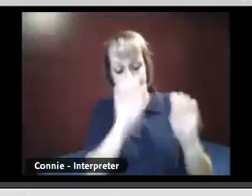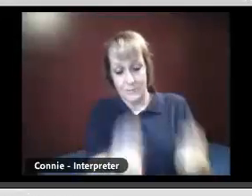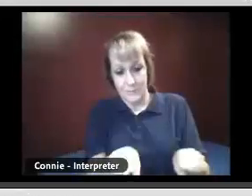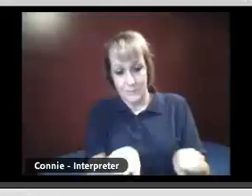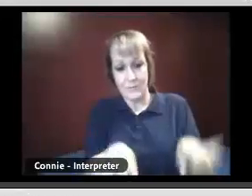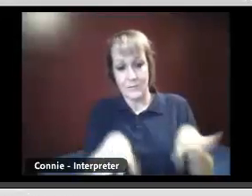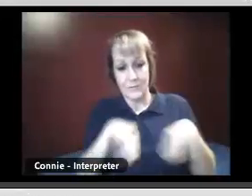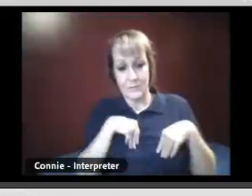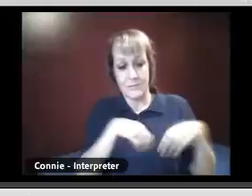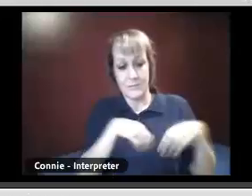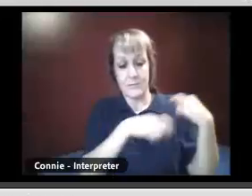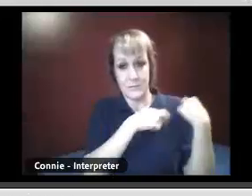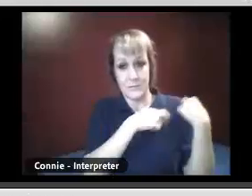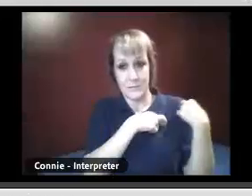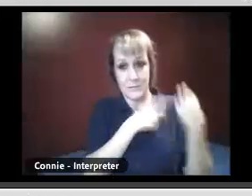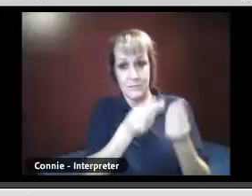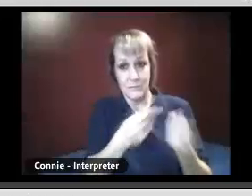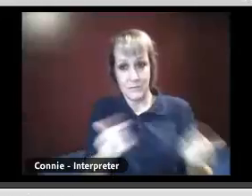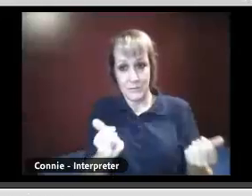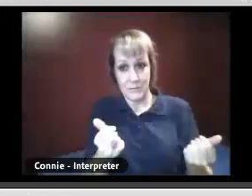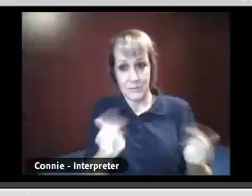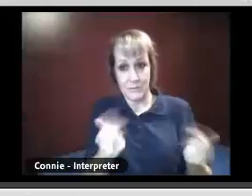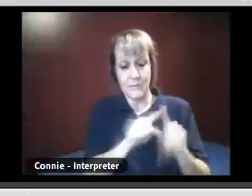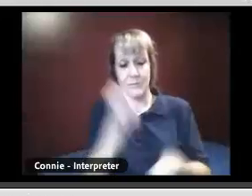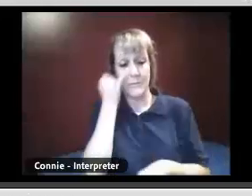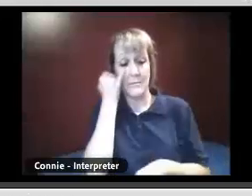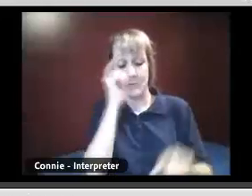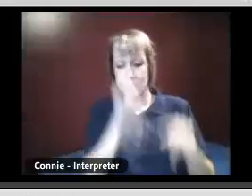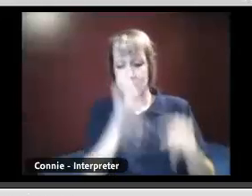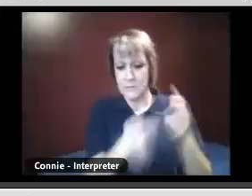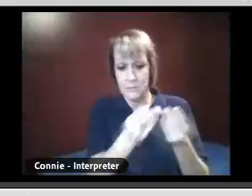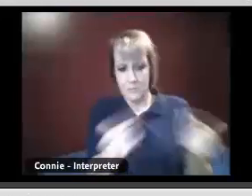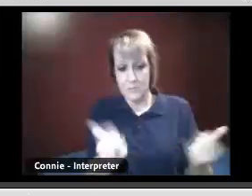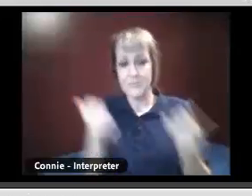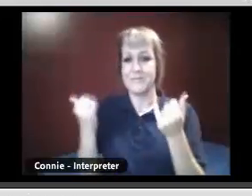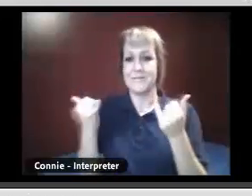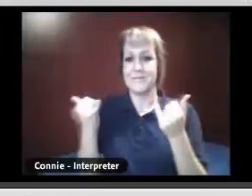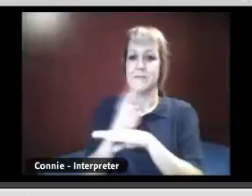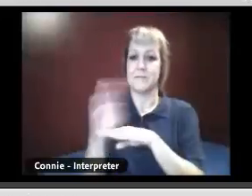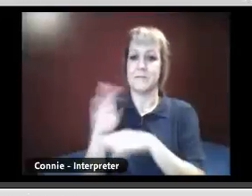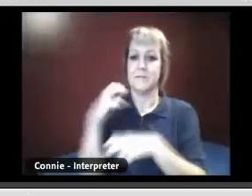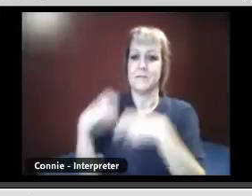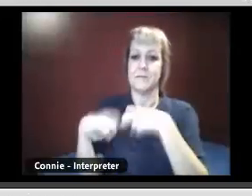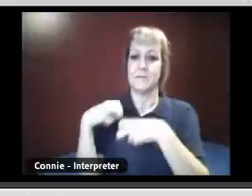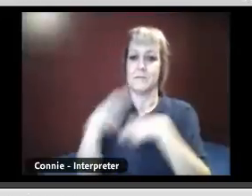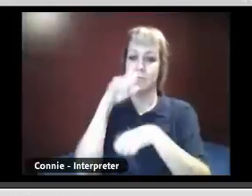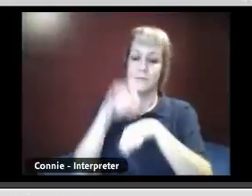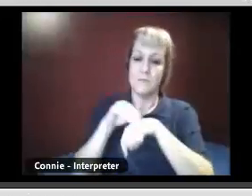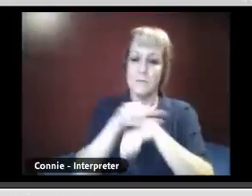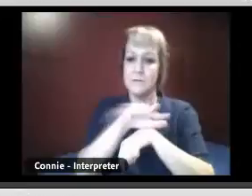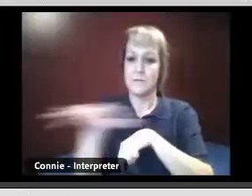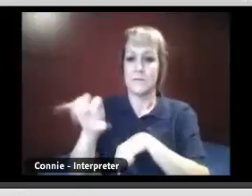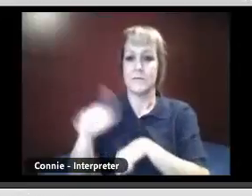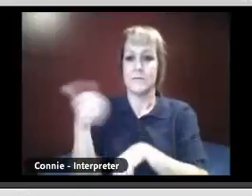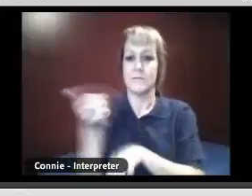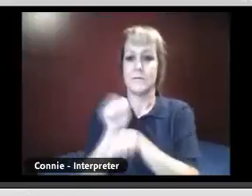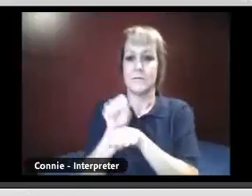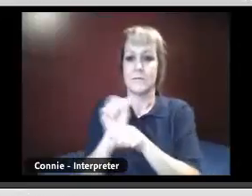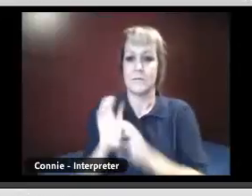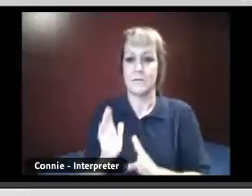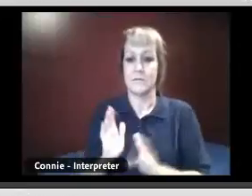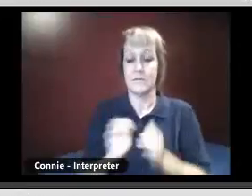it. But if they cannot resolve it, all right, now it becomes a business issue because it's affecting others. And so how we